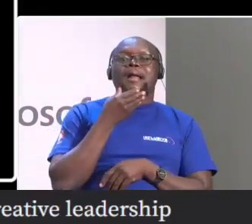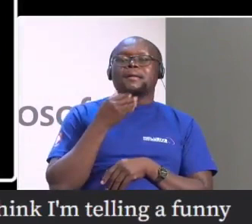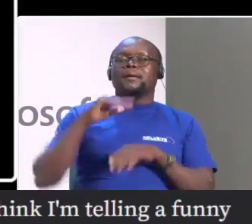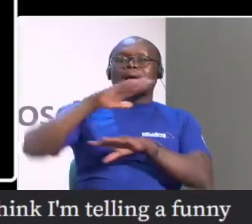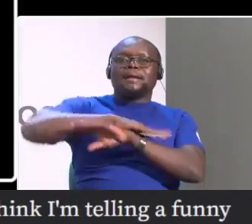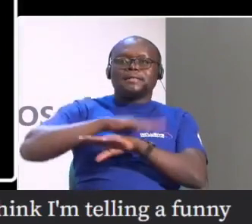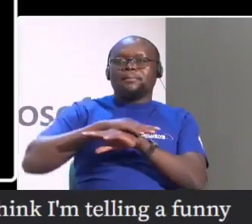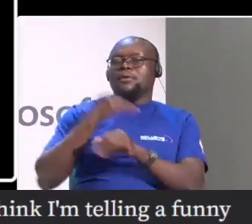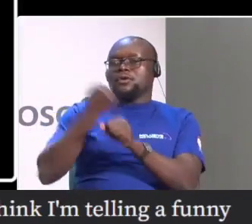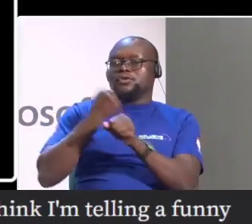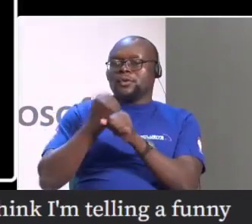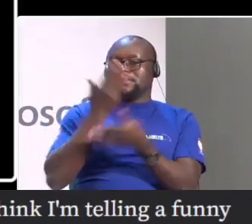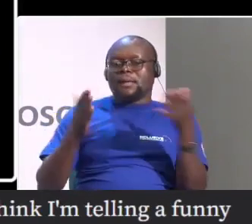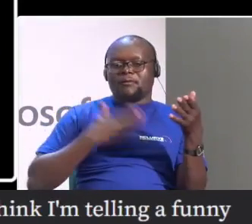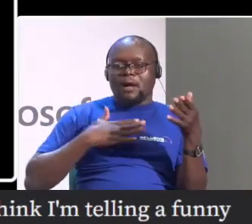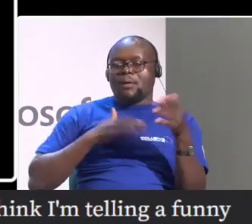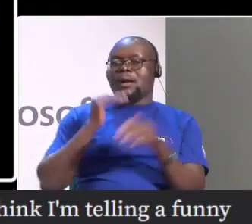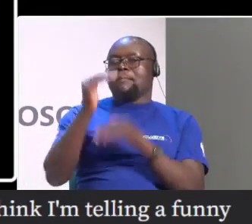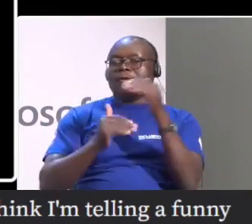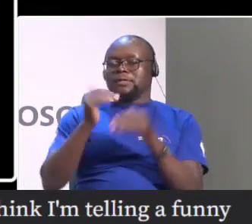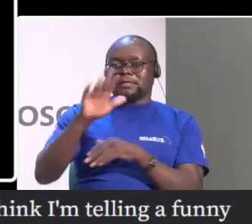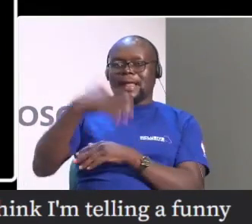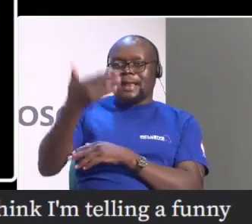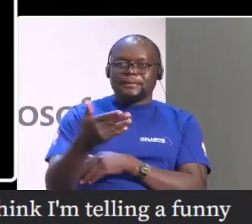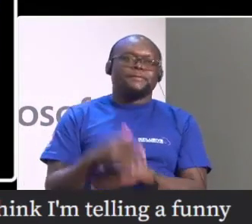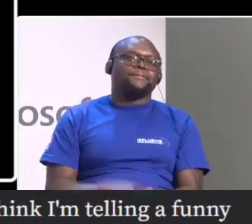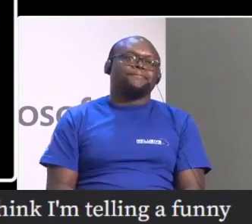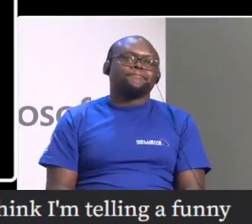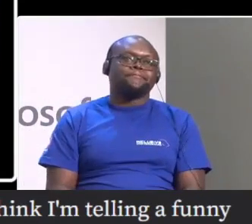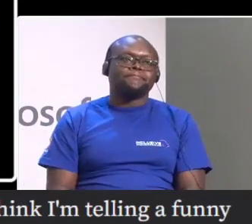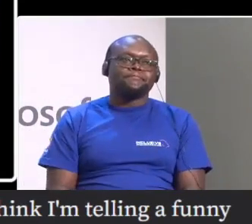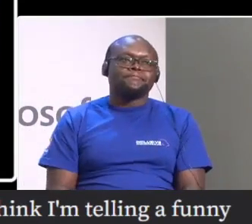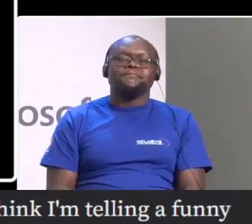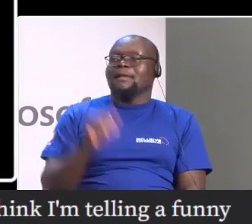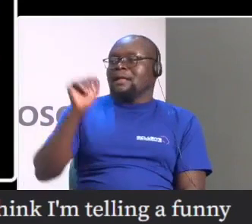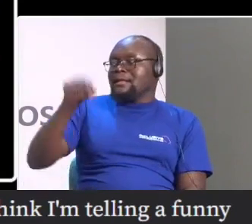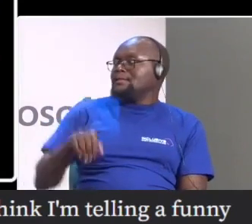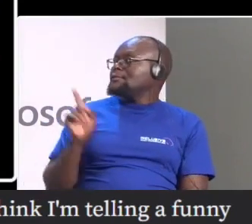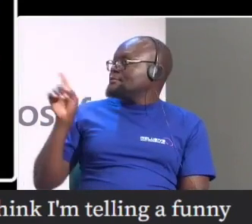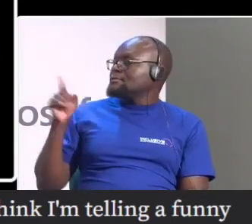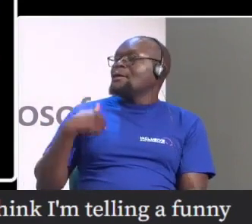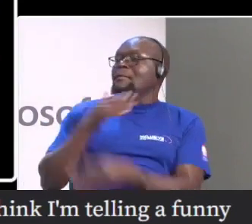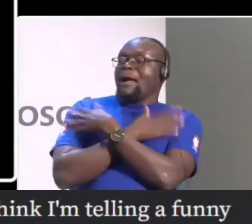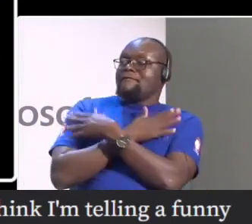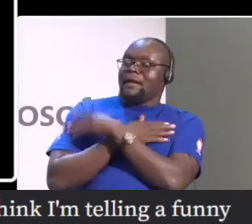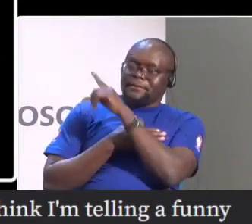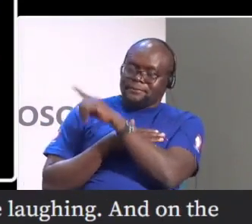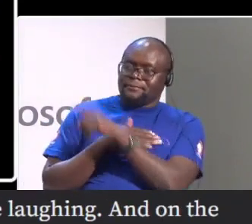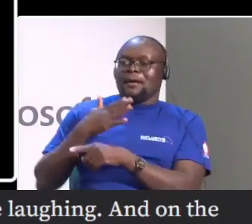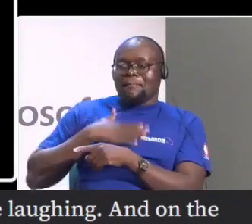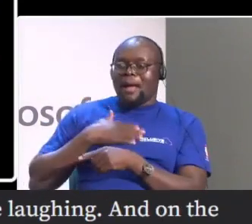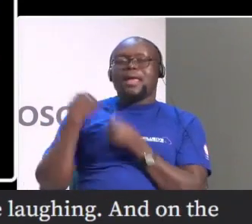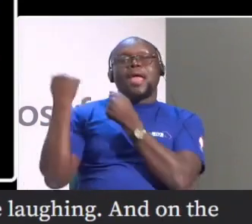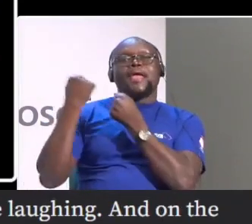table running through some of our processes. Next slide. Oh. Ah, magic, my friend. You are my